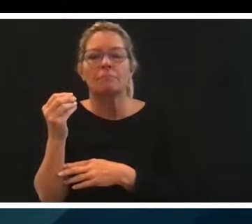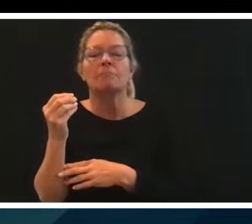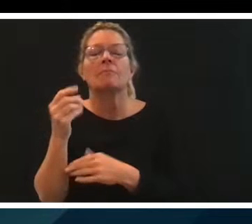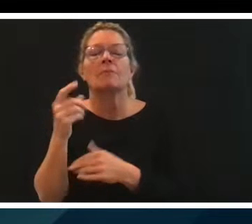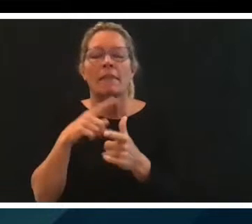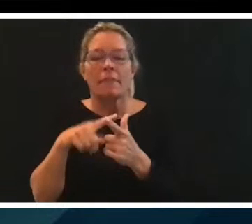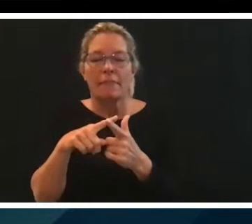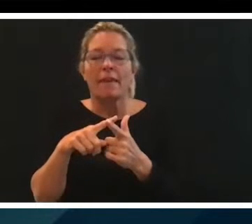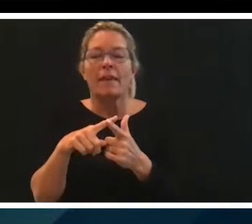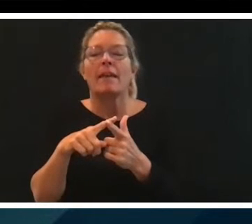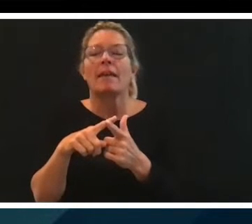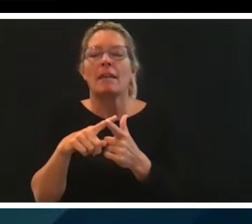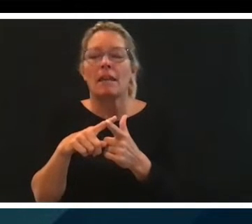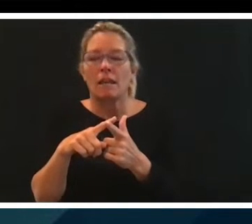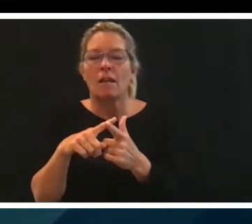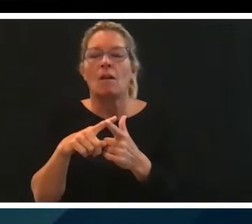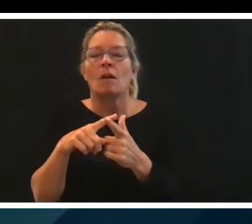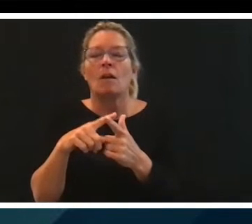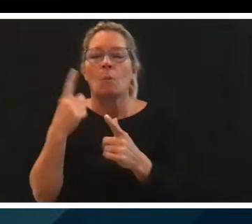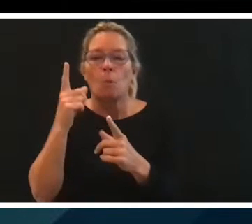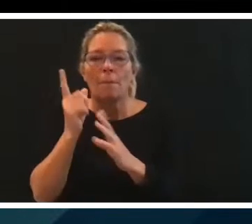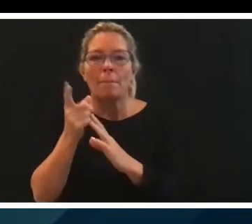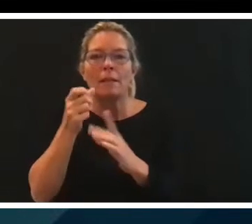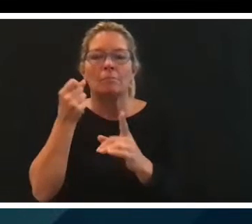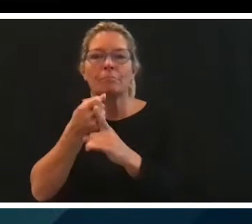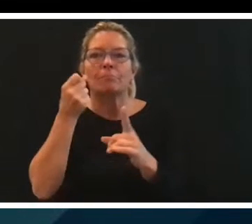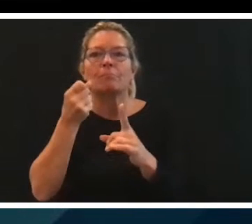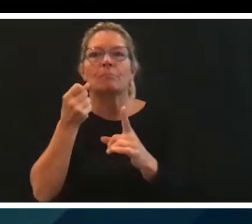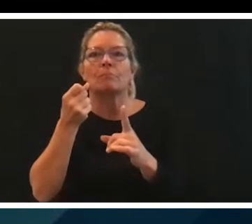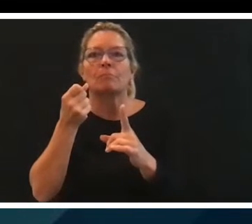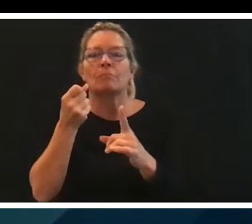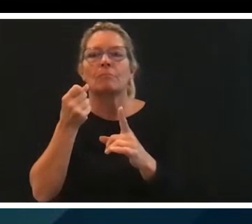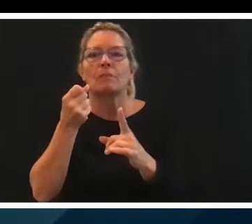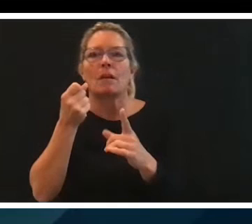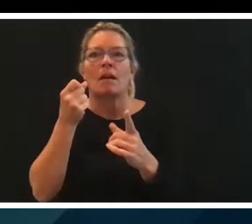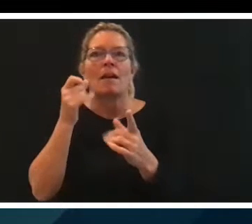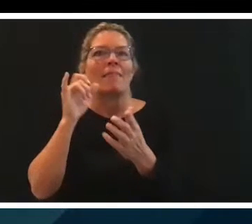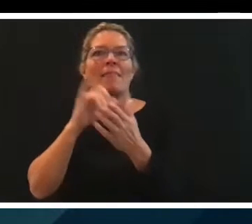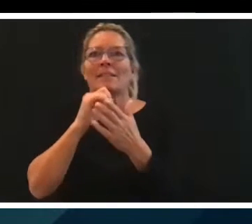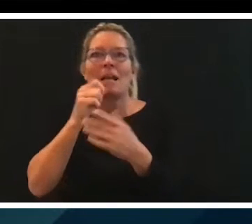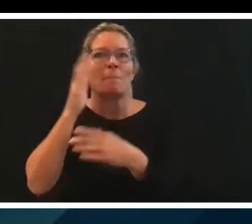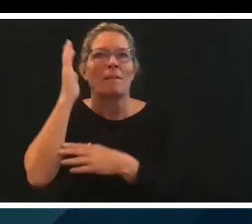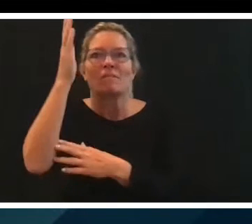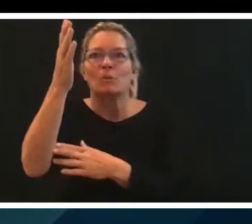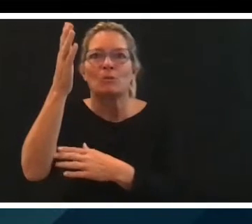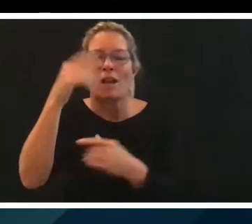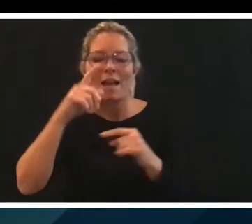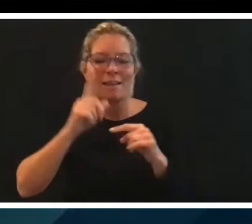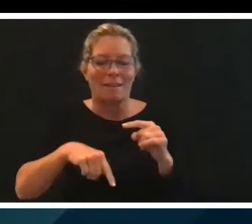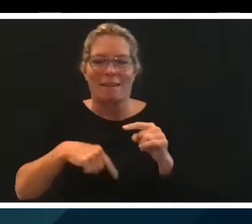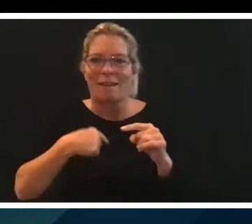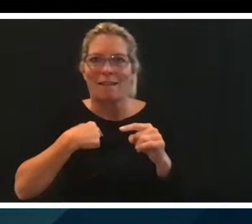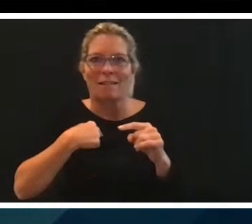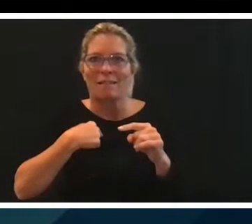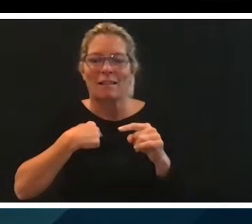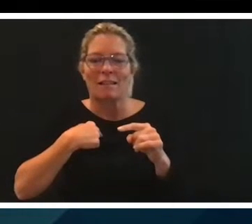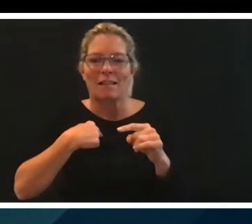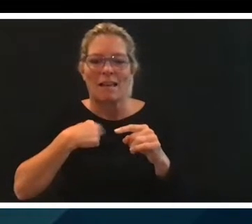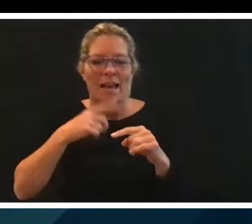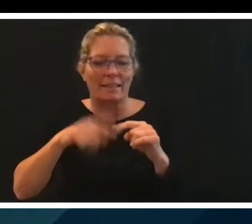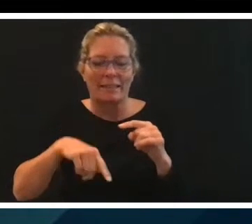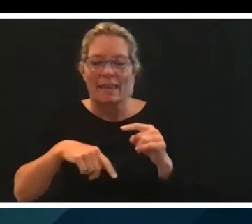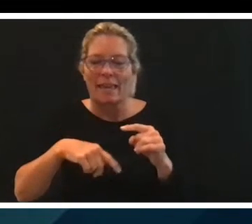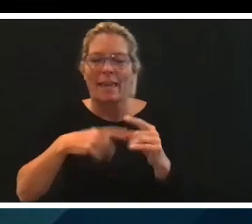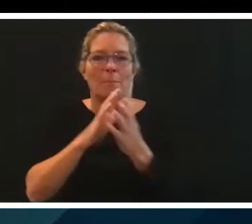not what's going to be your destiny, and that's not open to you, and that's hard on a kid. um, and you